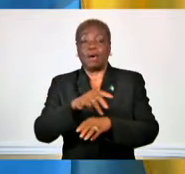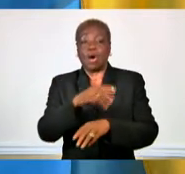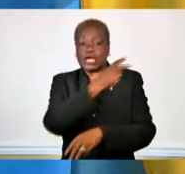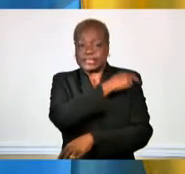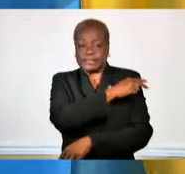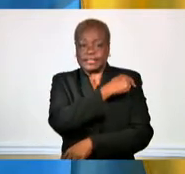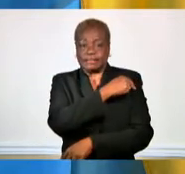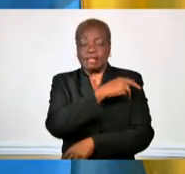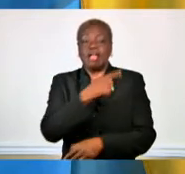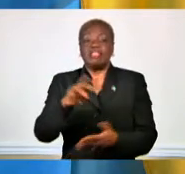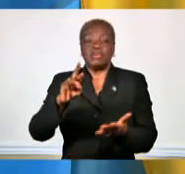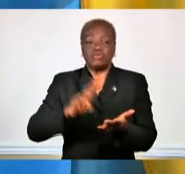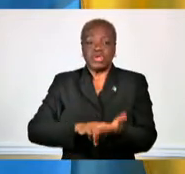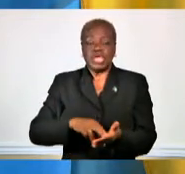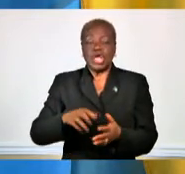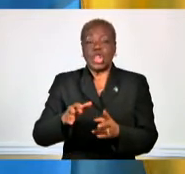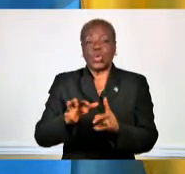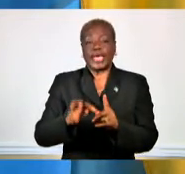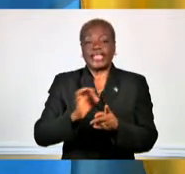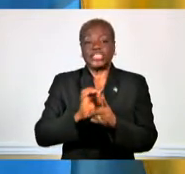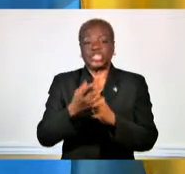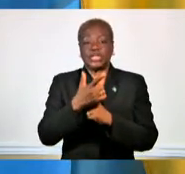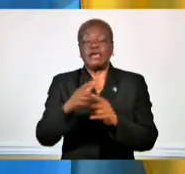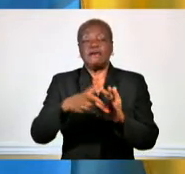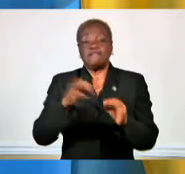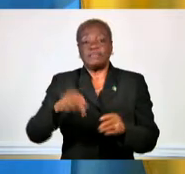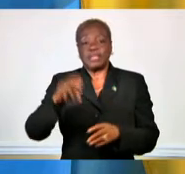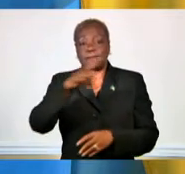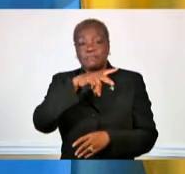The relocation from the Princess